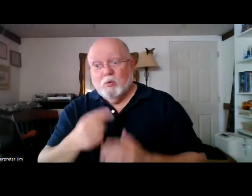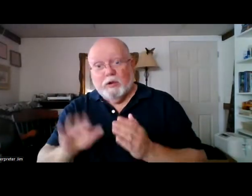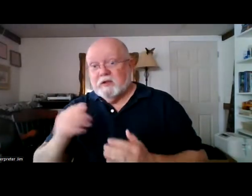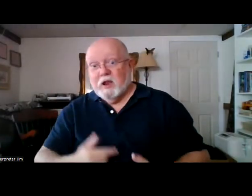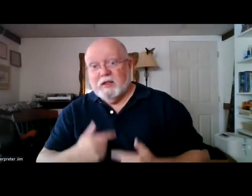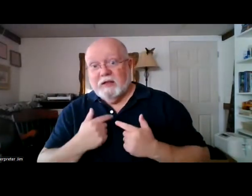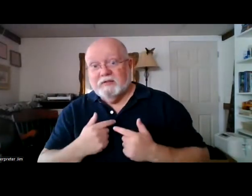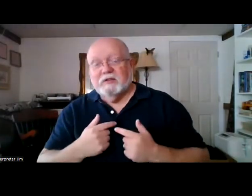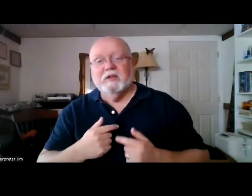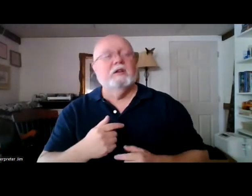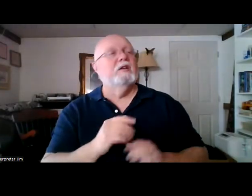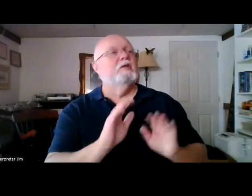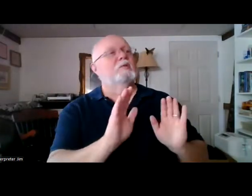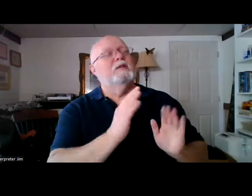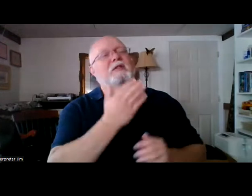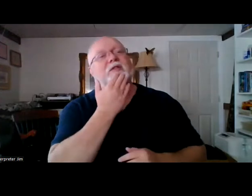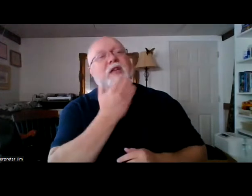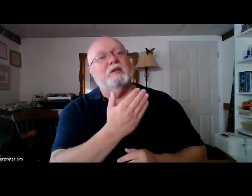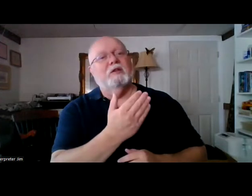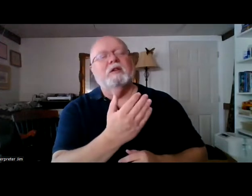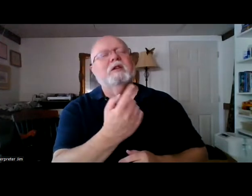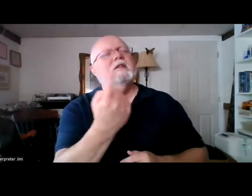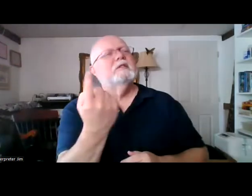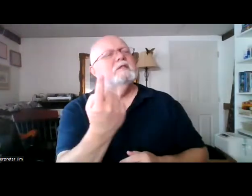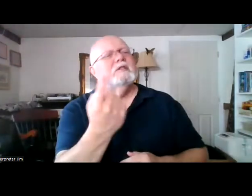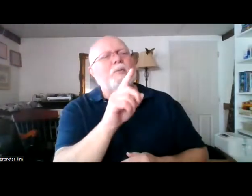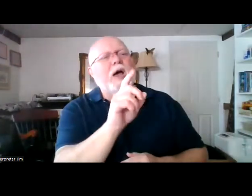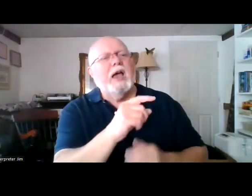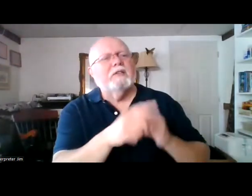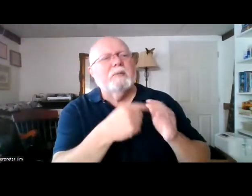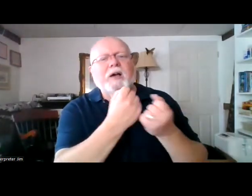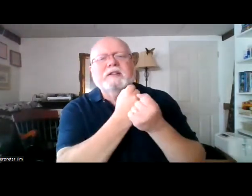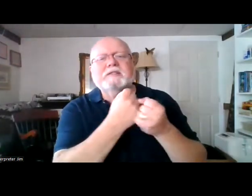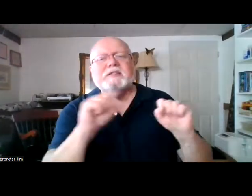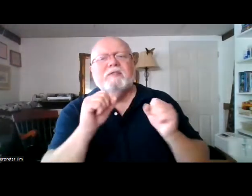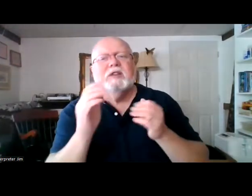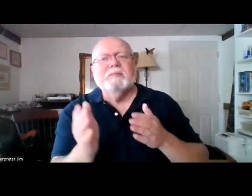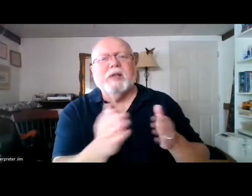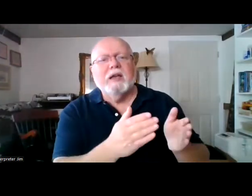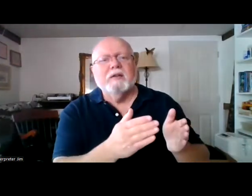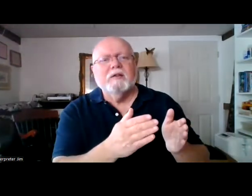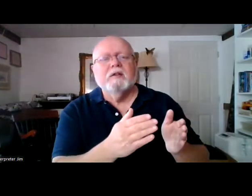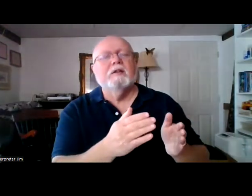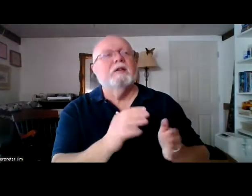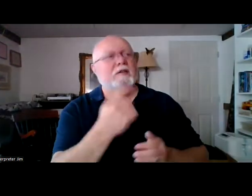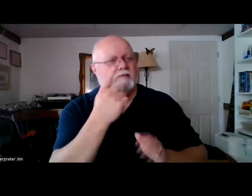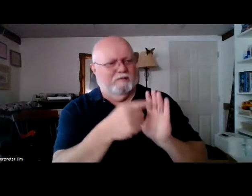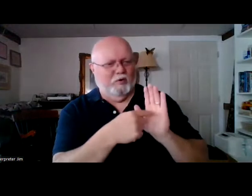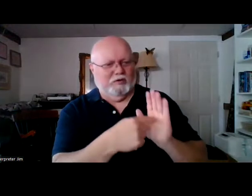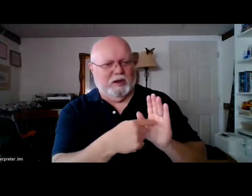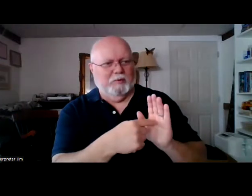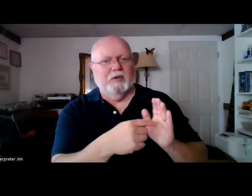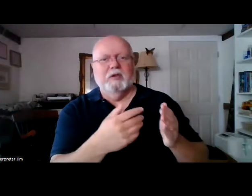Excellent, thank you. Someone did ask just about the safety plan. So one of the questions was to put the safety plan back on